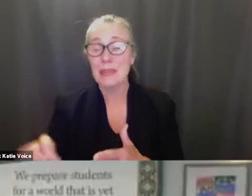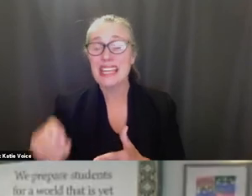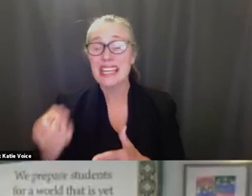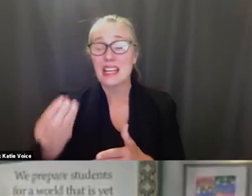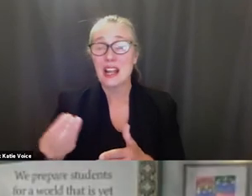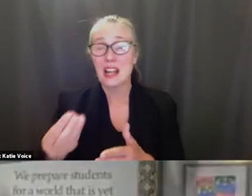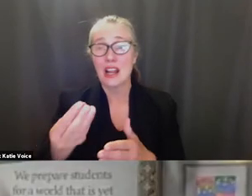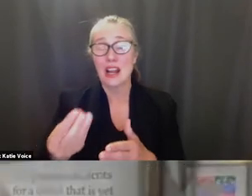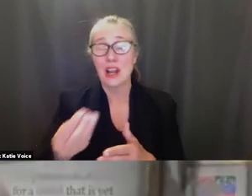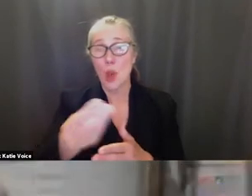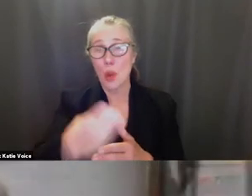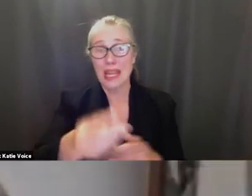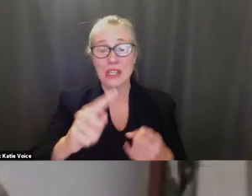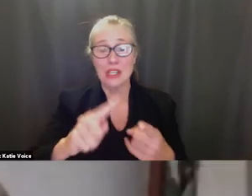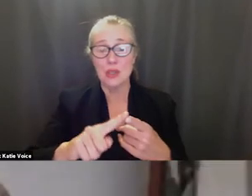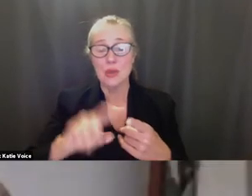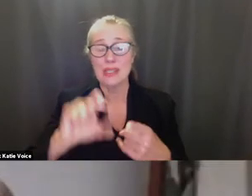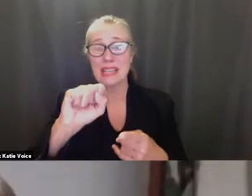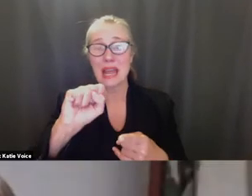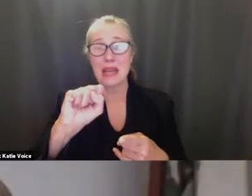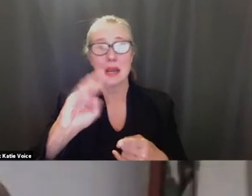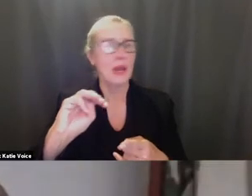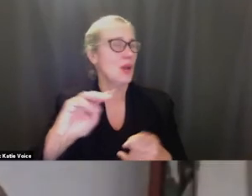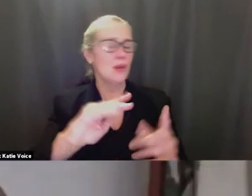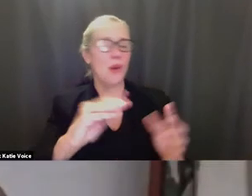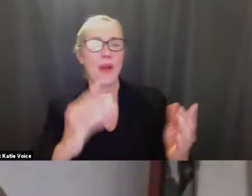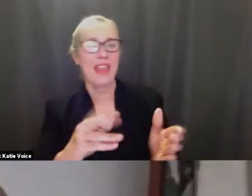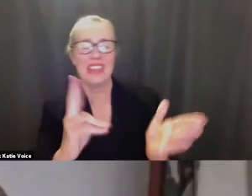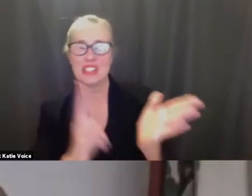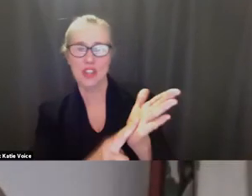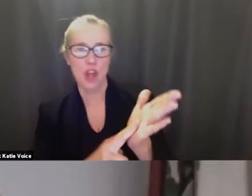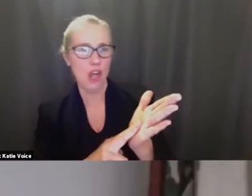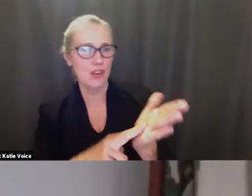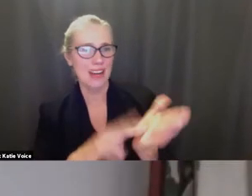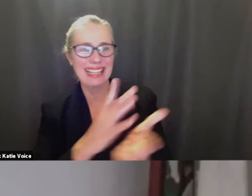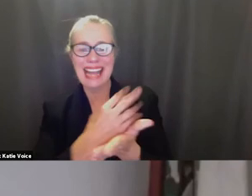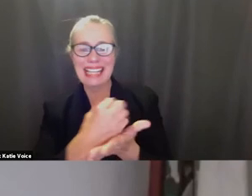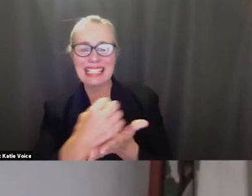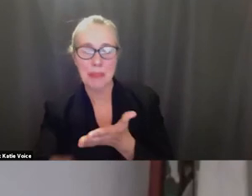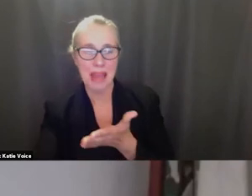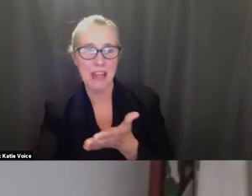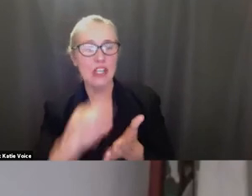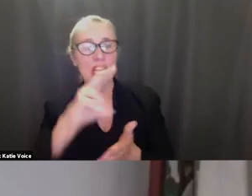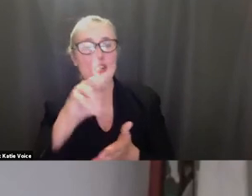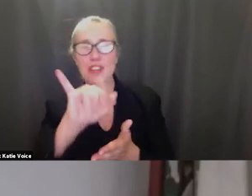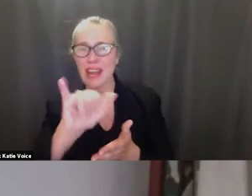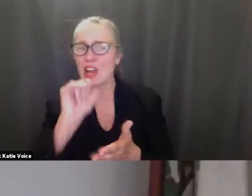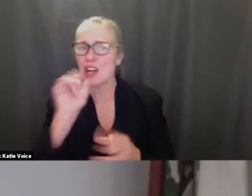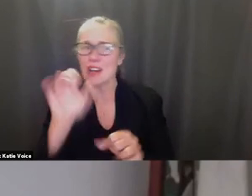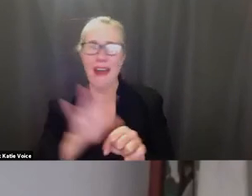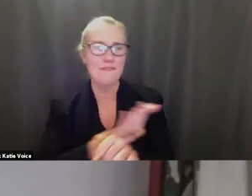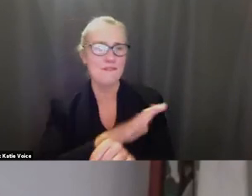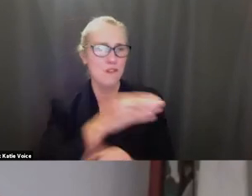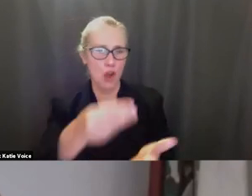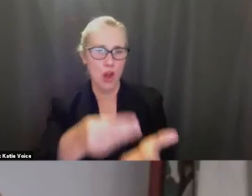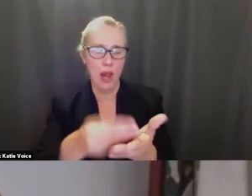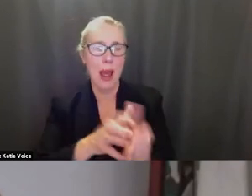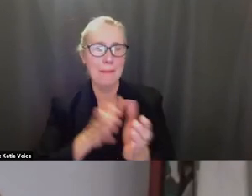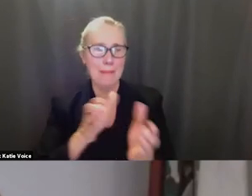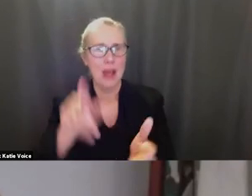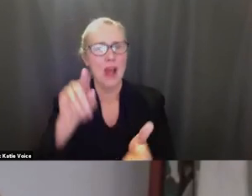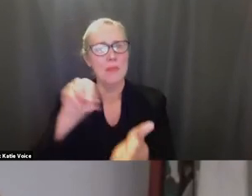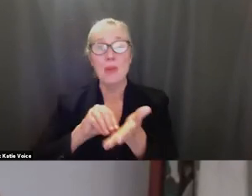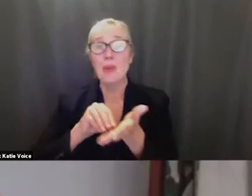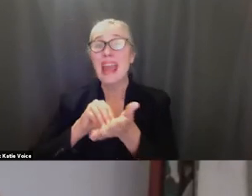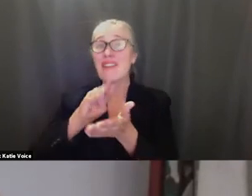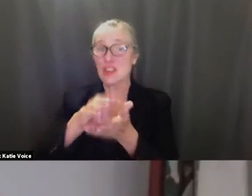clarify that this contract expired in july so it's not that full amount if i if i'm yeah dr wagonic we do need to pay up until